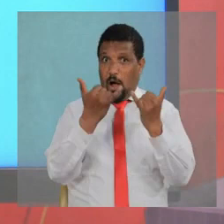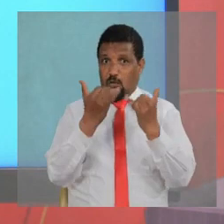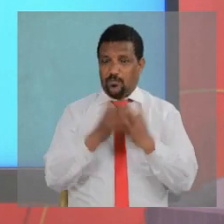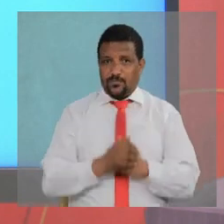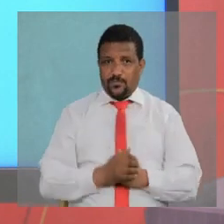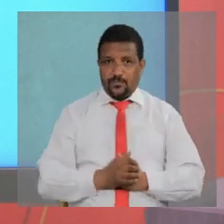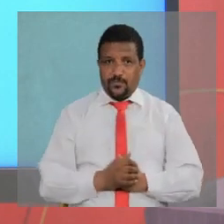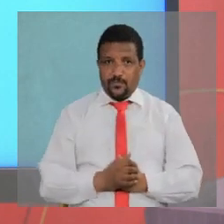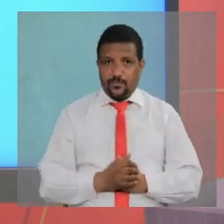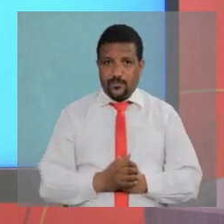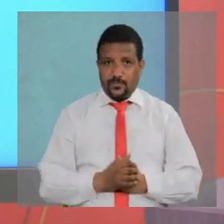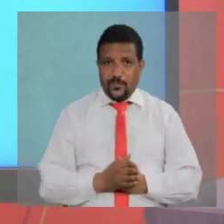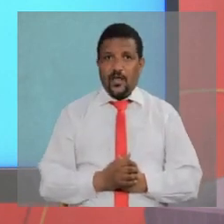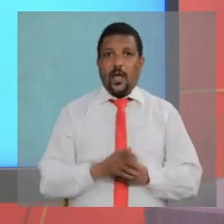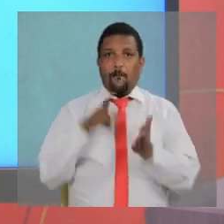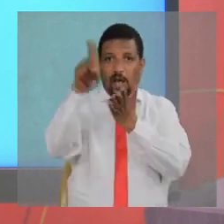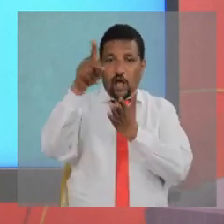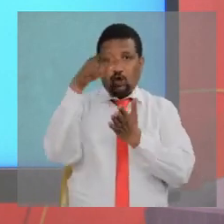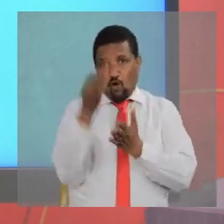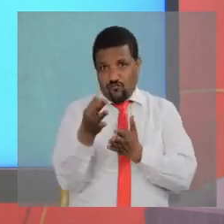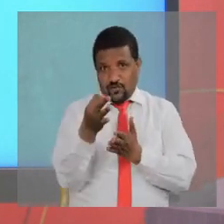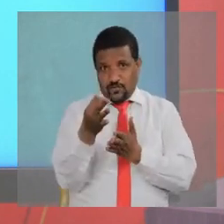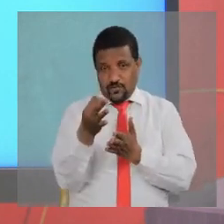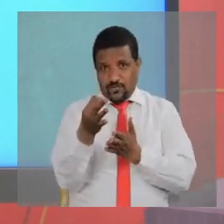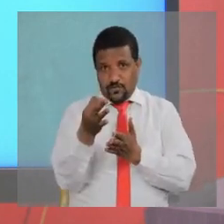Now, the price of